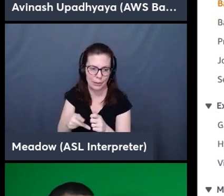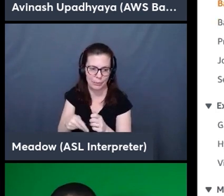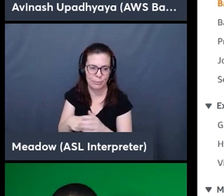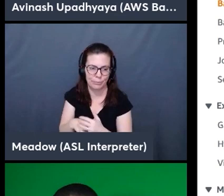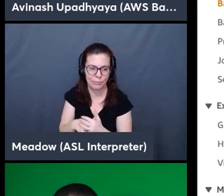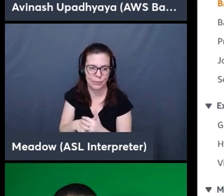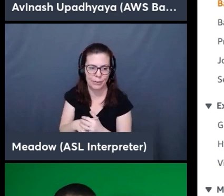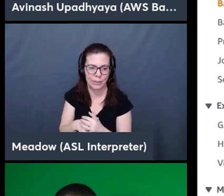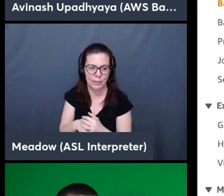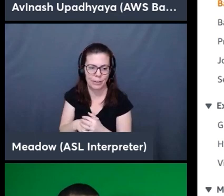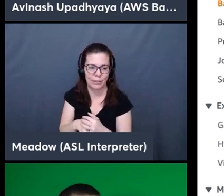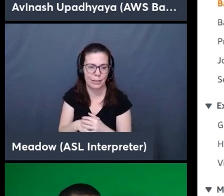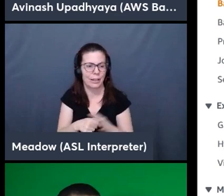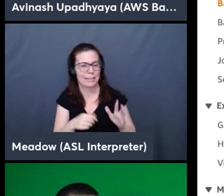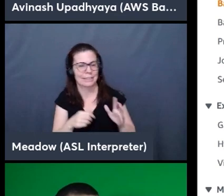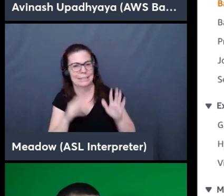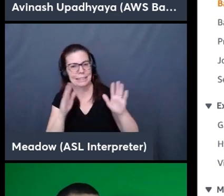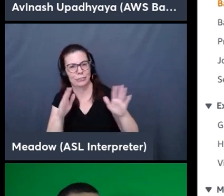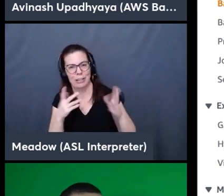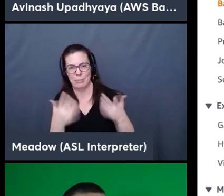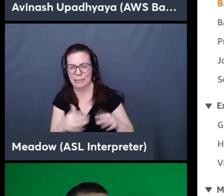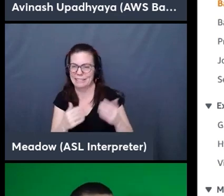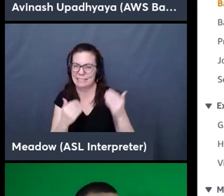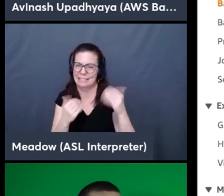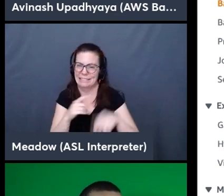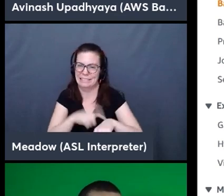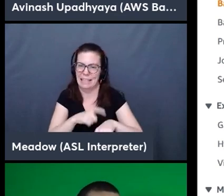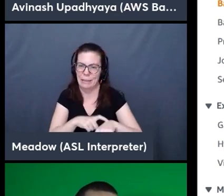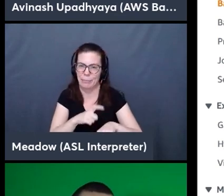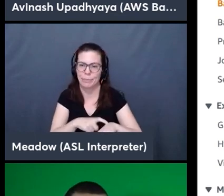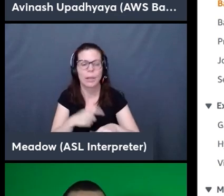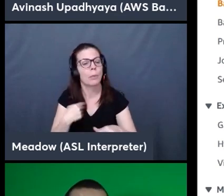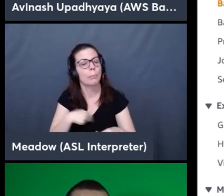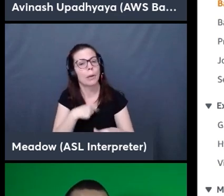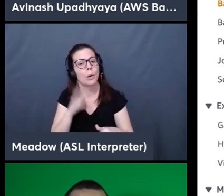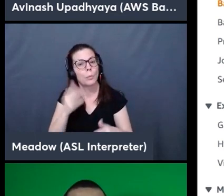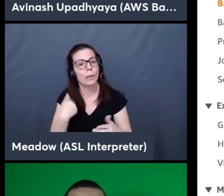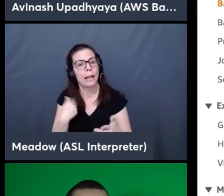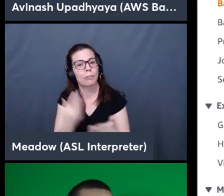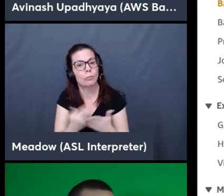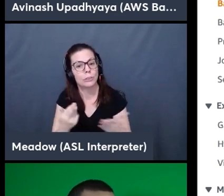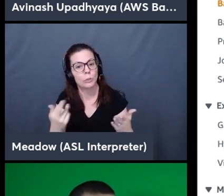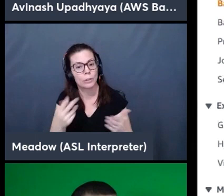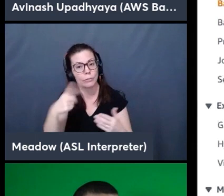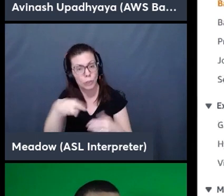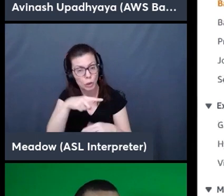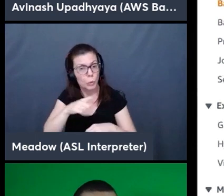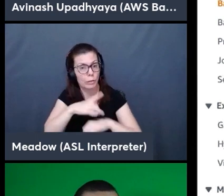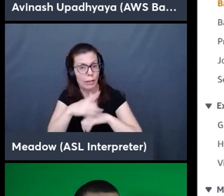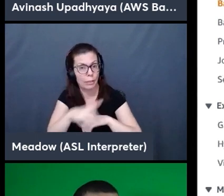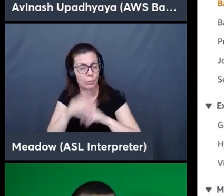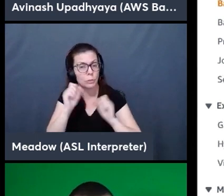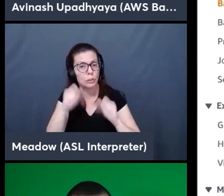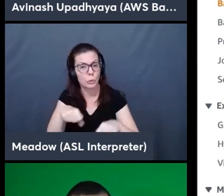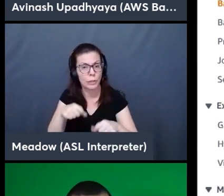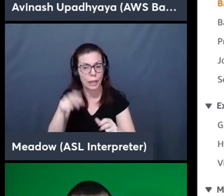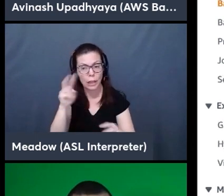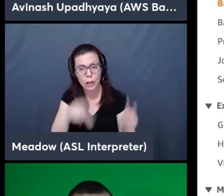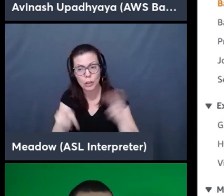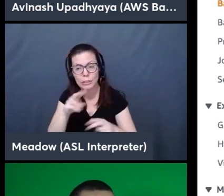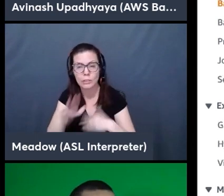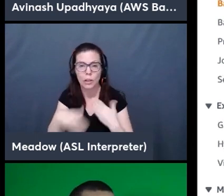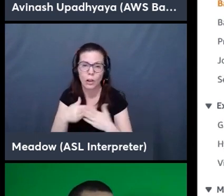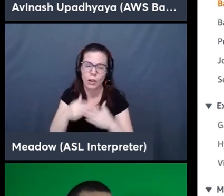to. that's Sorry. great, but we are short on time. But we will have resources for you available so that you can check out all of the